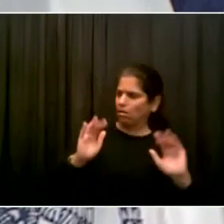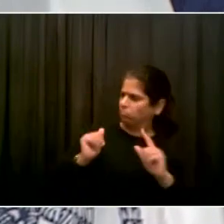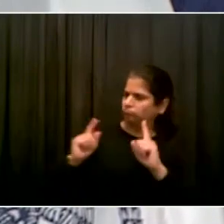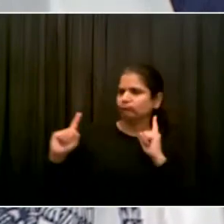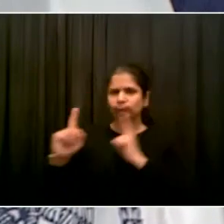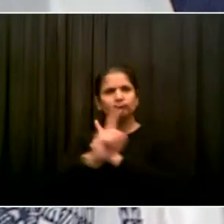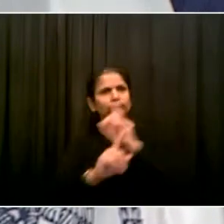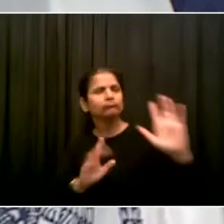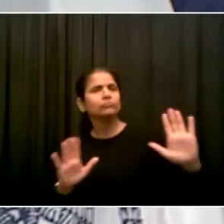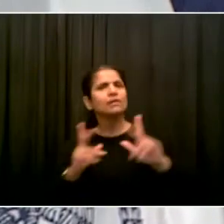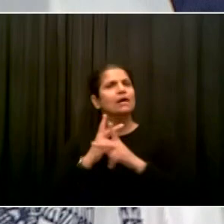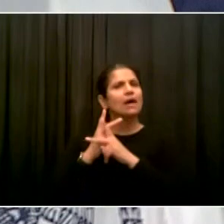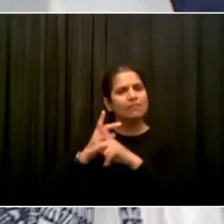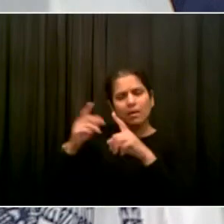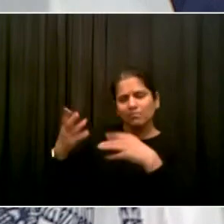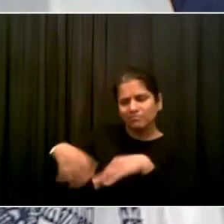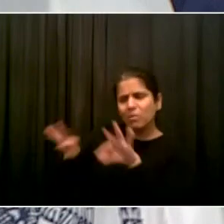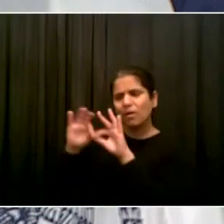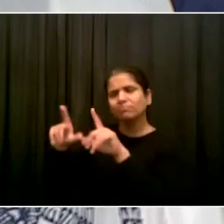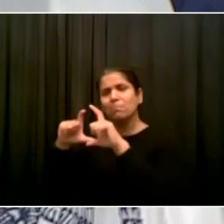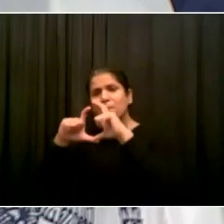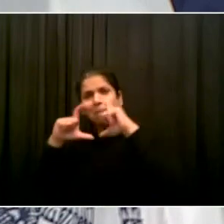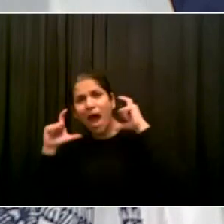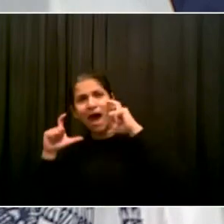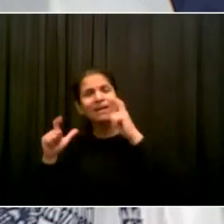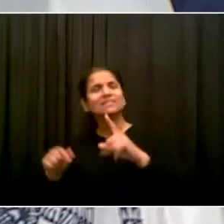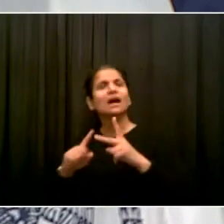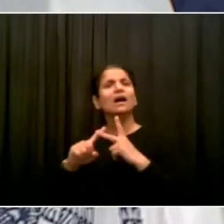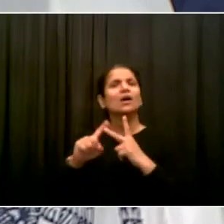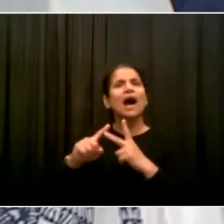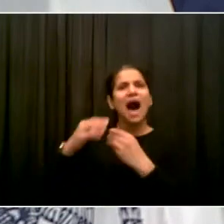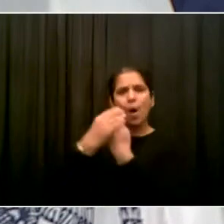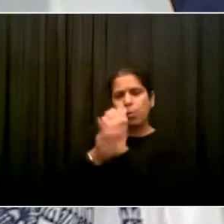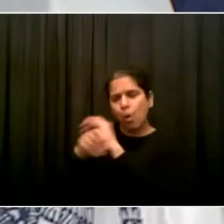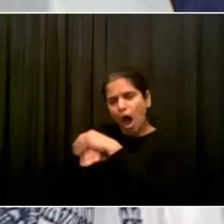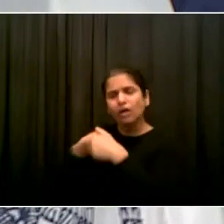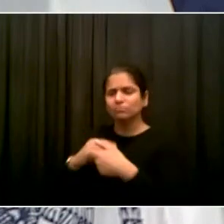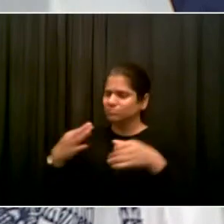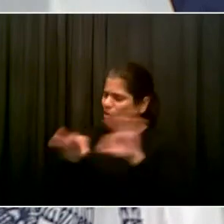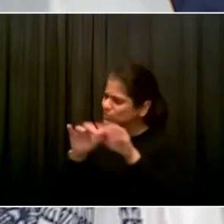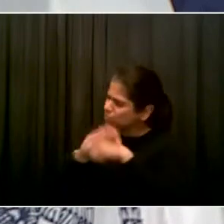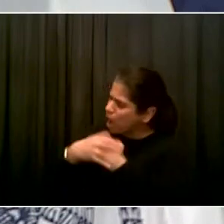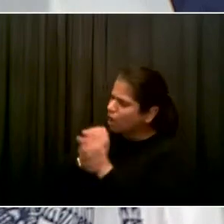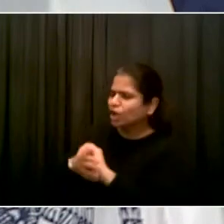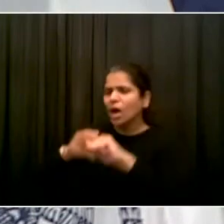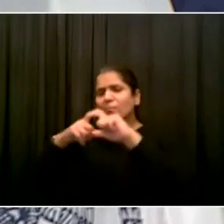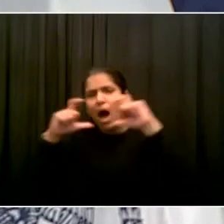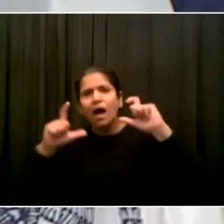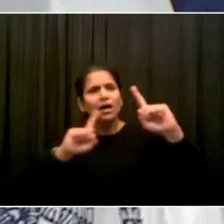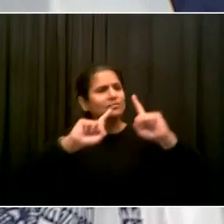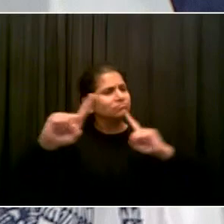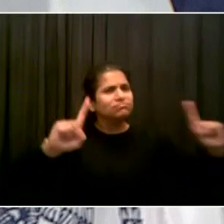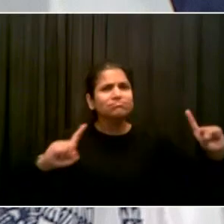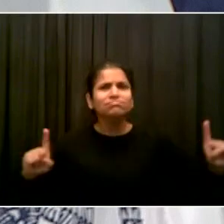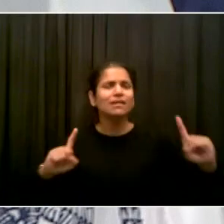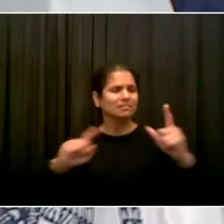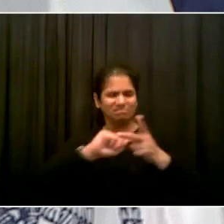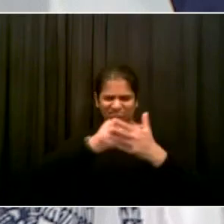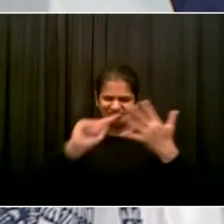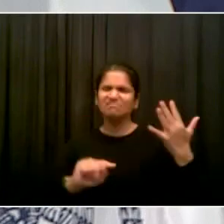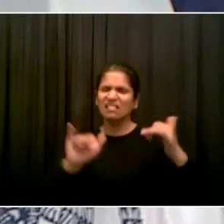The doctors keep telling us these masks have been miracle workers. Let's keep using them. Keep observing the social